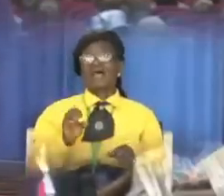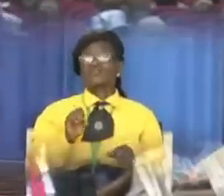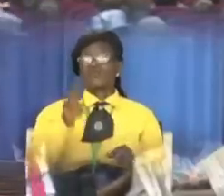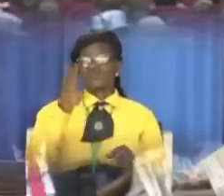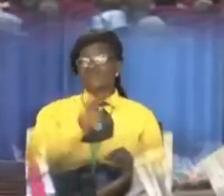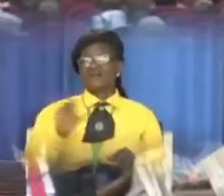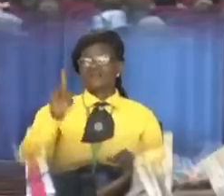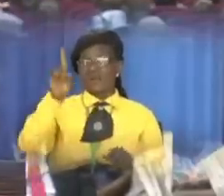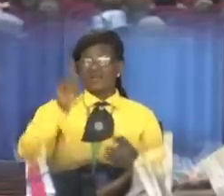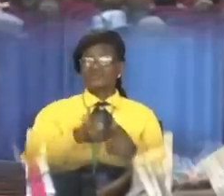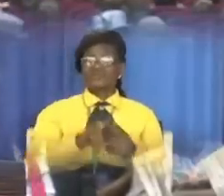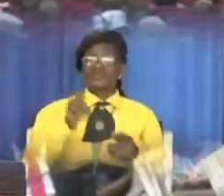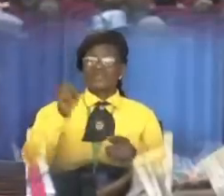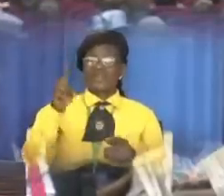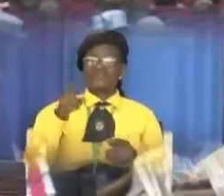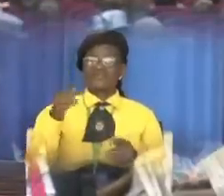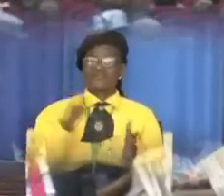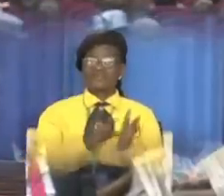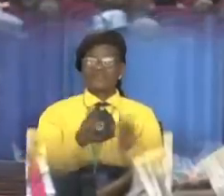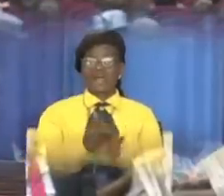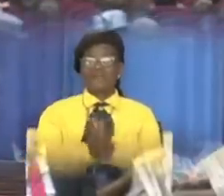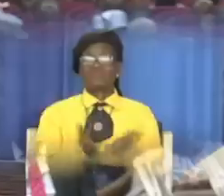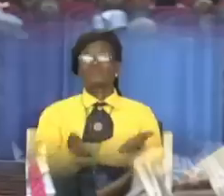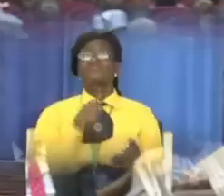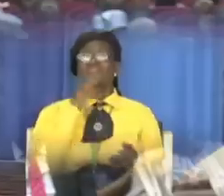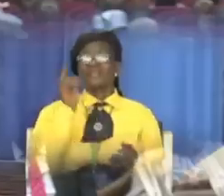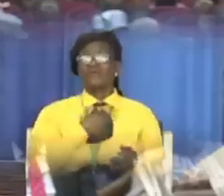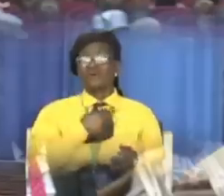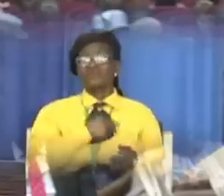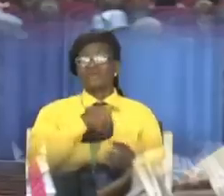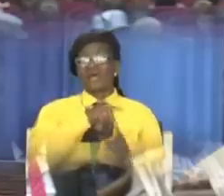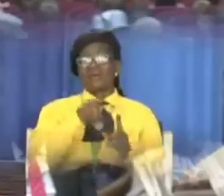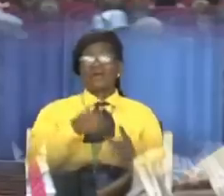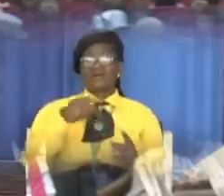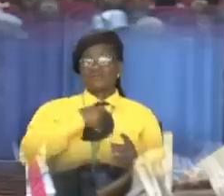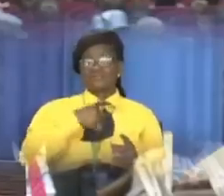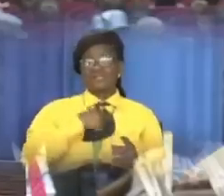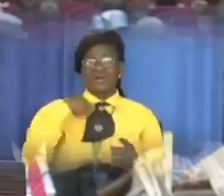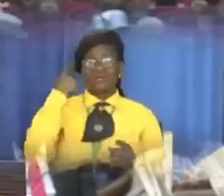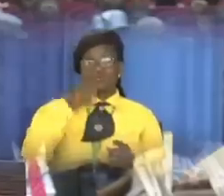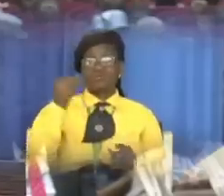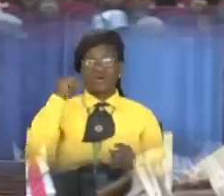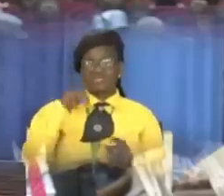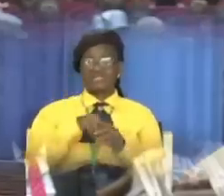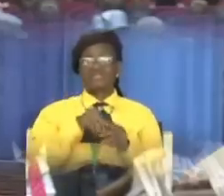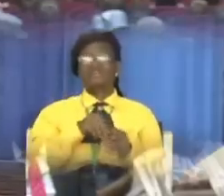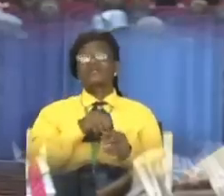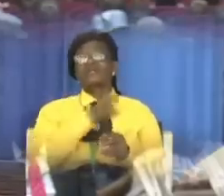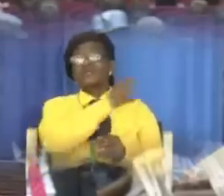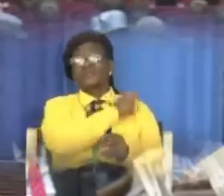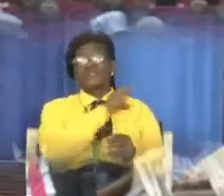to 11, the Bible tells us about Peter, who was in prison,